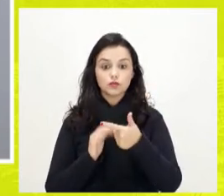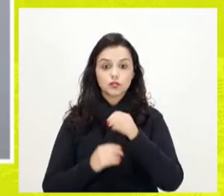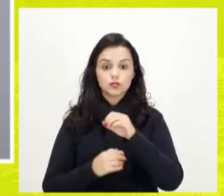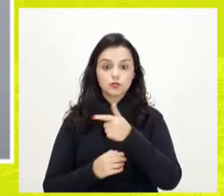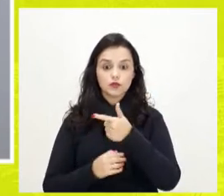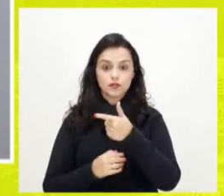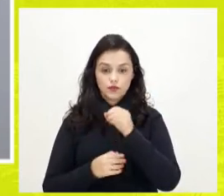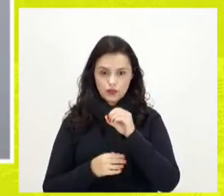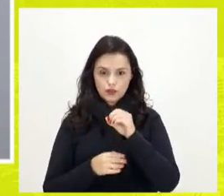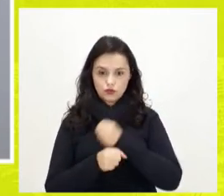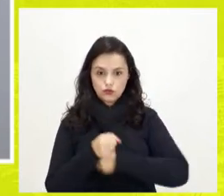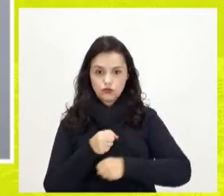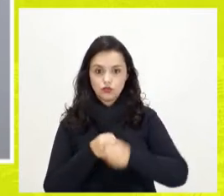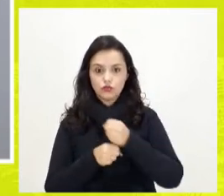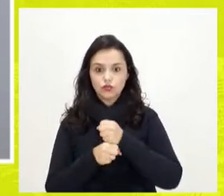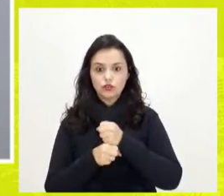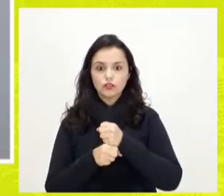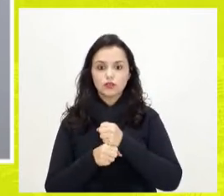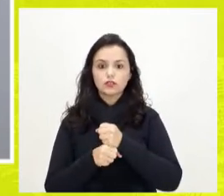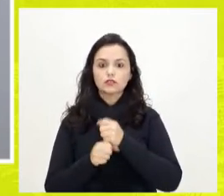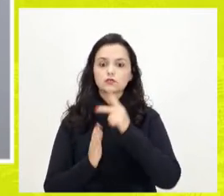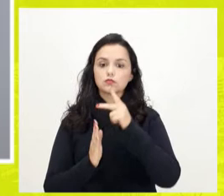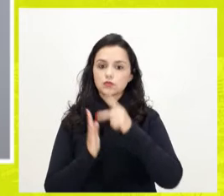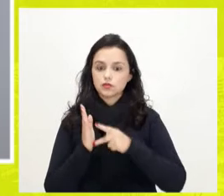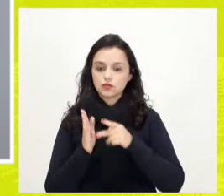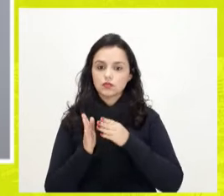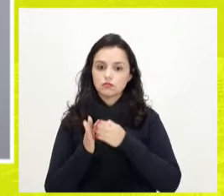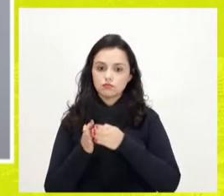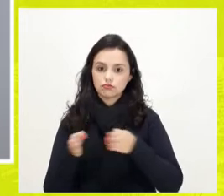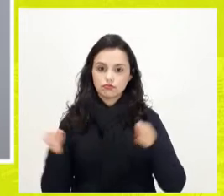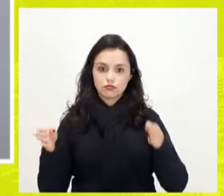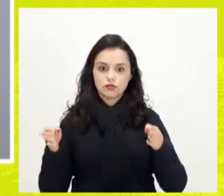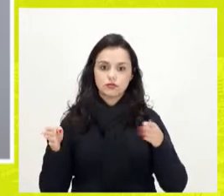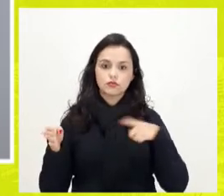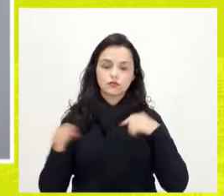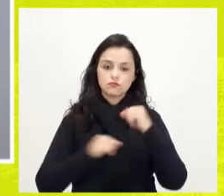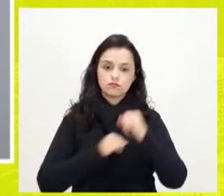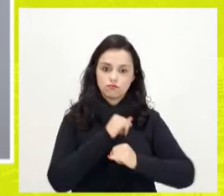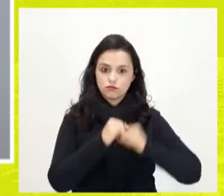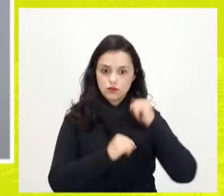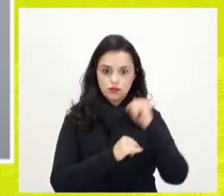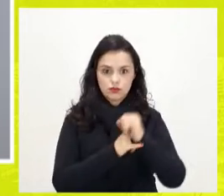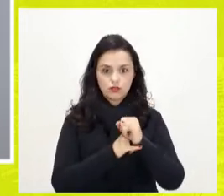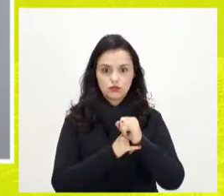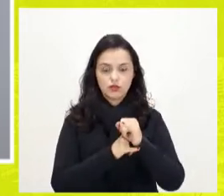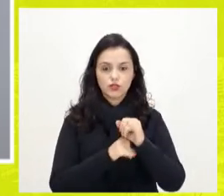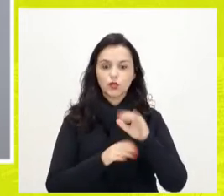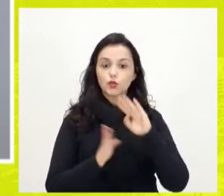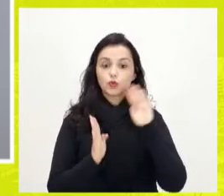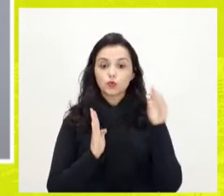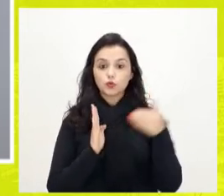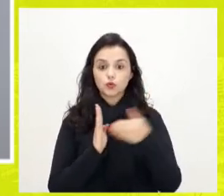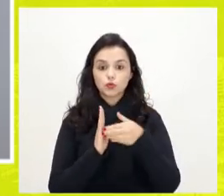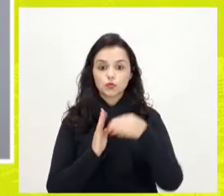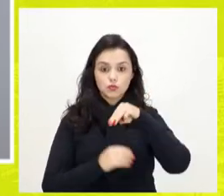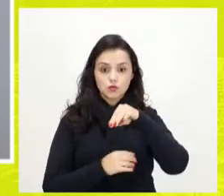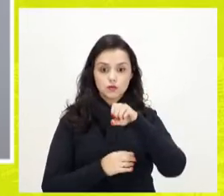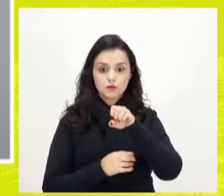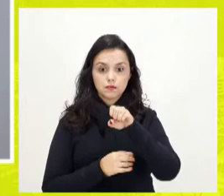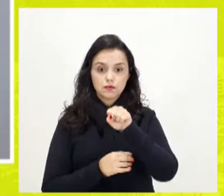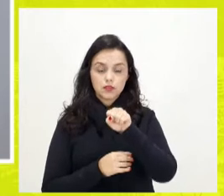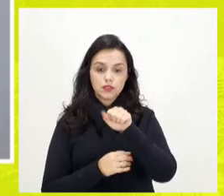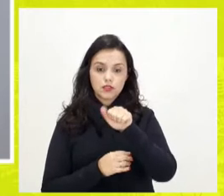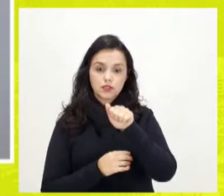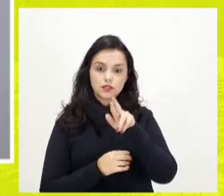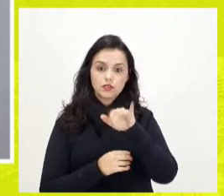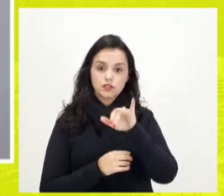receiving the electors and because of the pandemic all the process became digitalized or digitized and